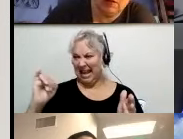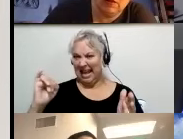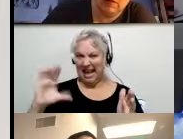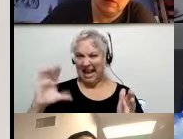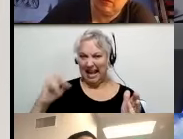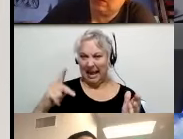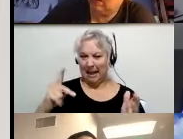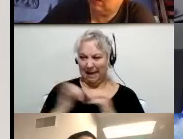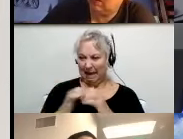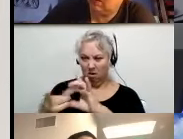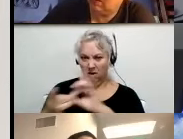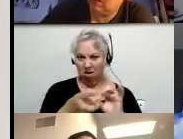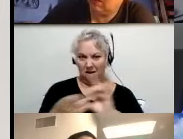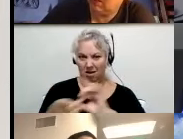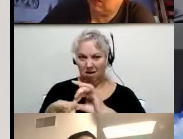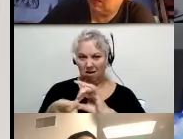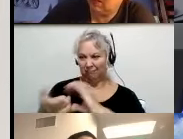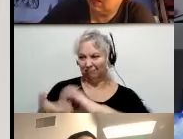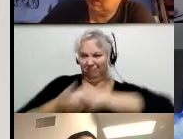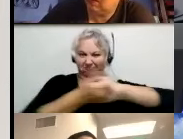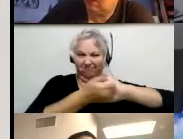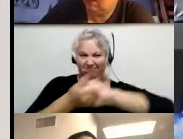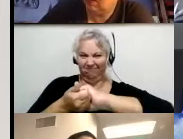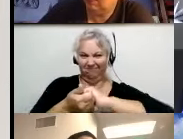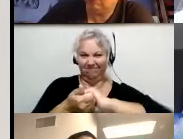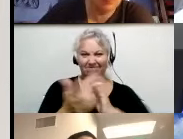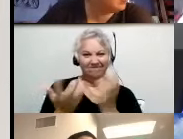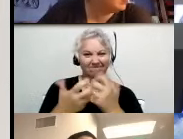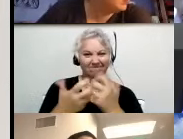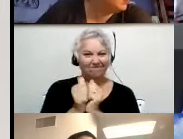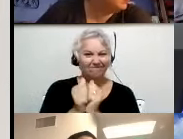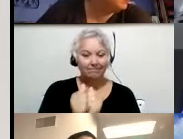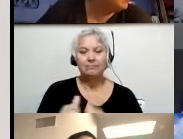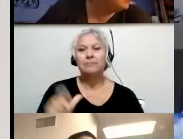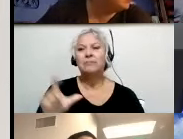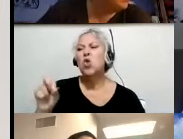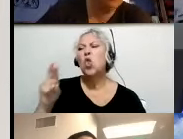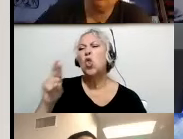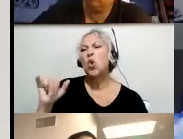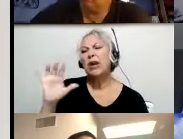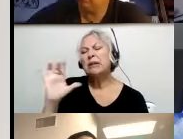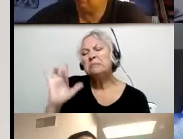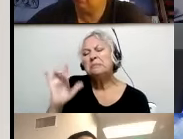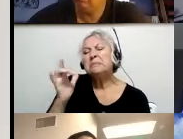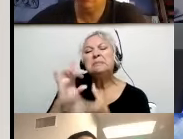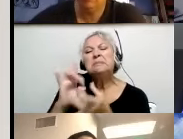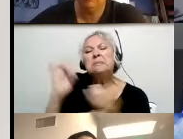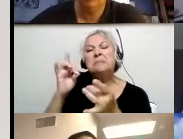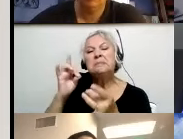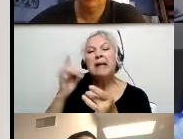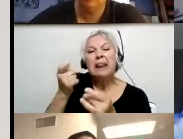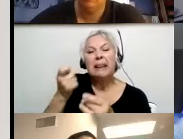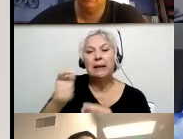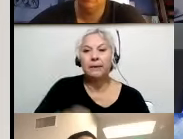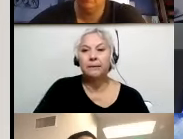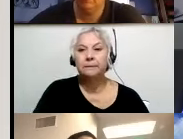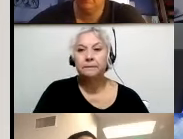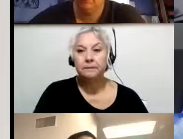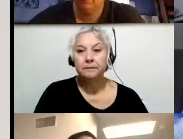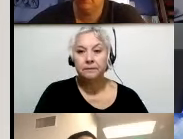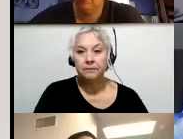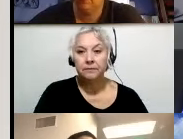so that they complement each other and they can be used together. And Lori kind of touched on this a little bit. For our students with disabilities, they